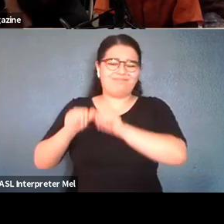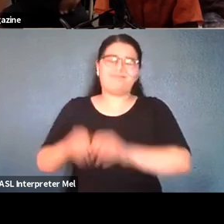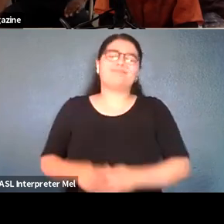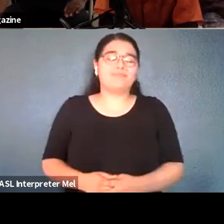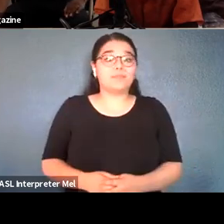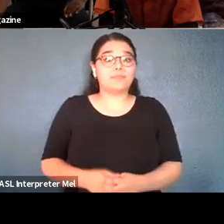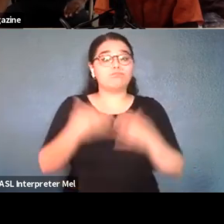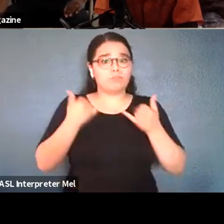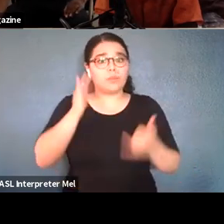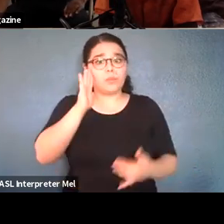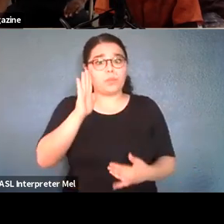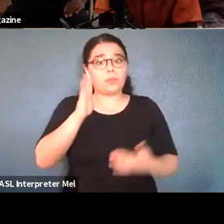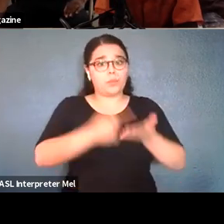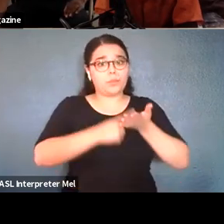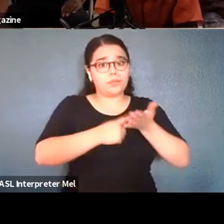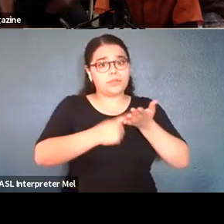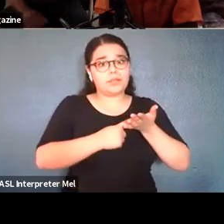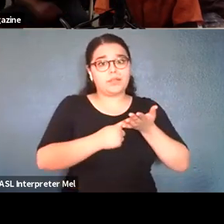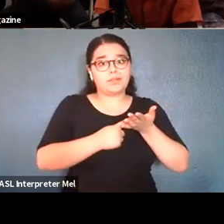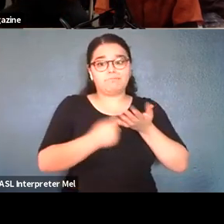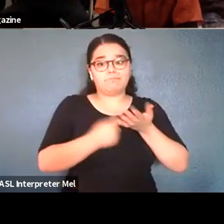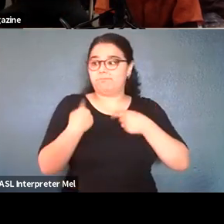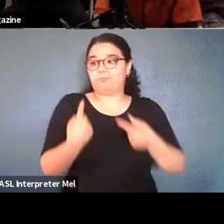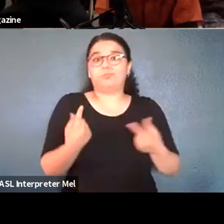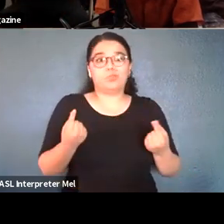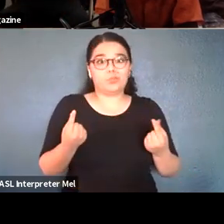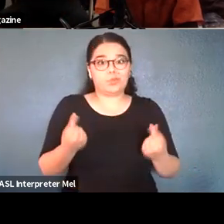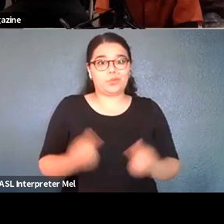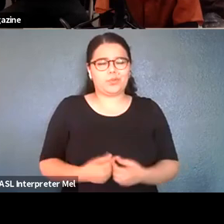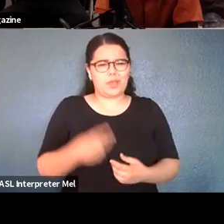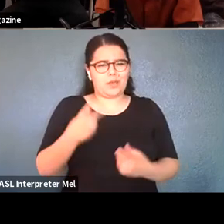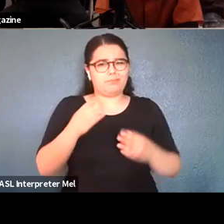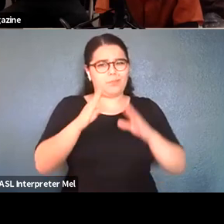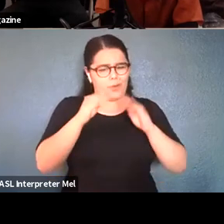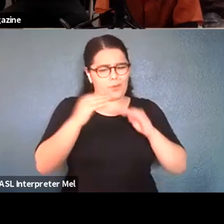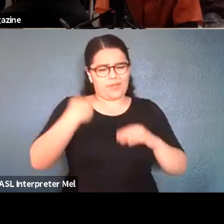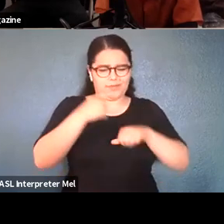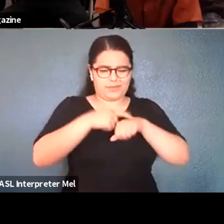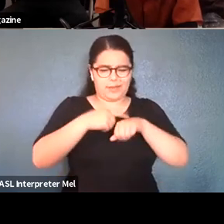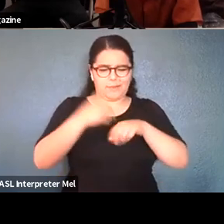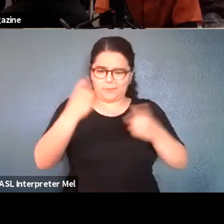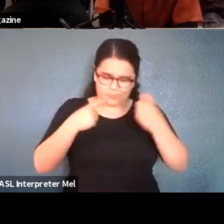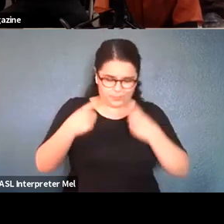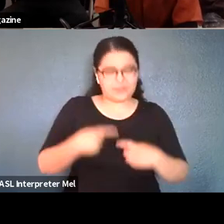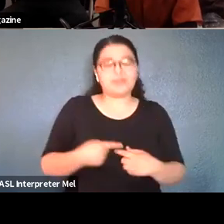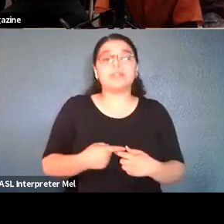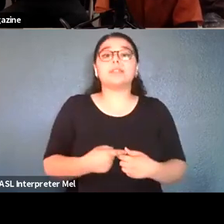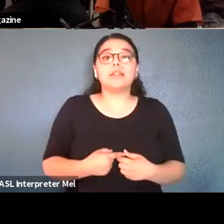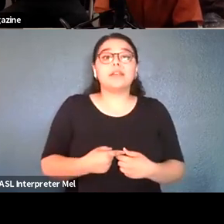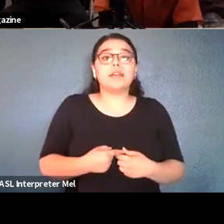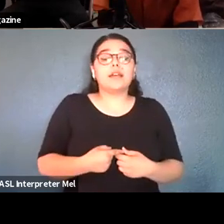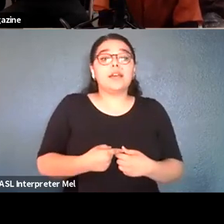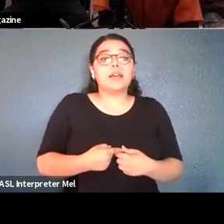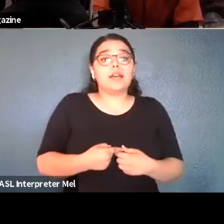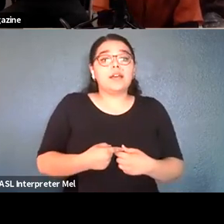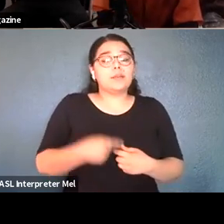now, and I'm hoping to leave a little space for Q&A. But we are definitely also,